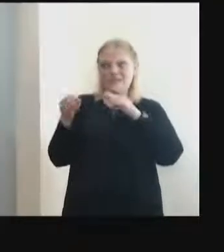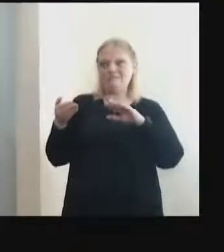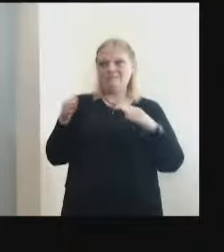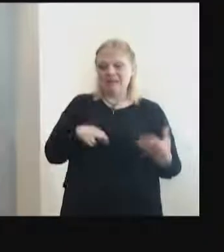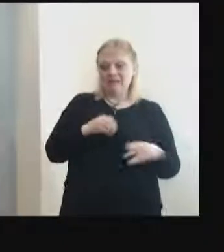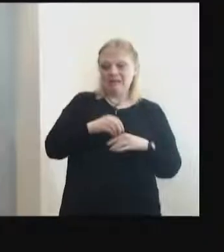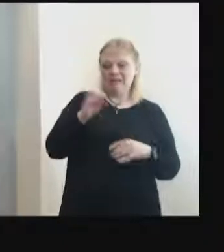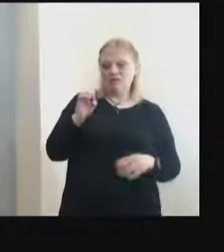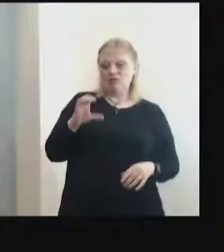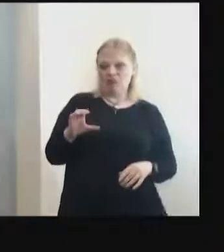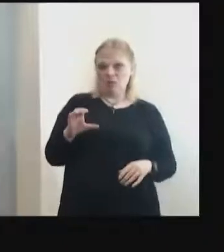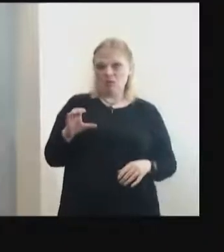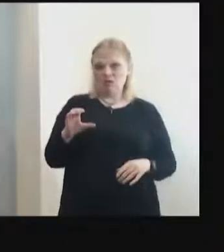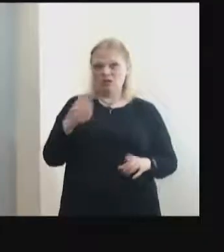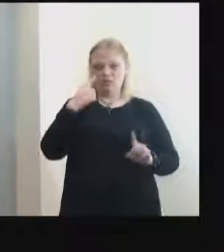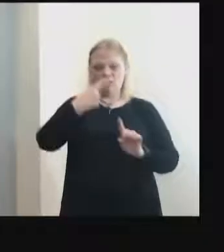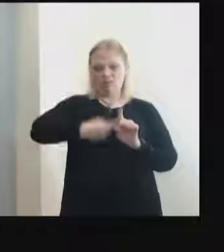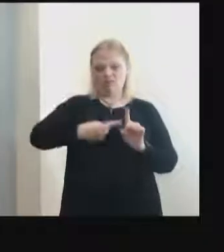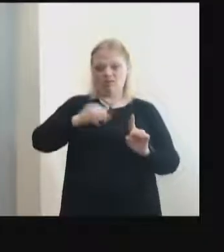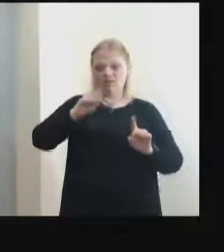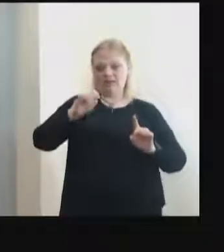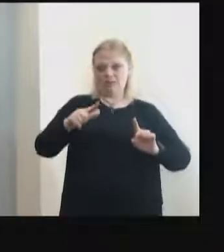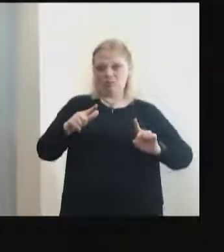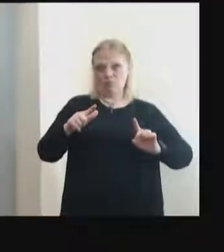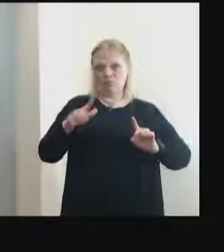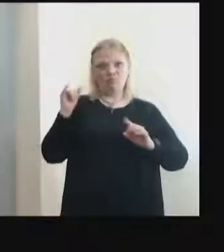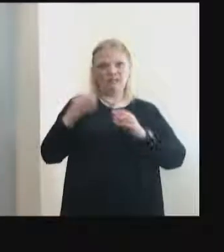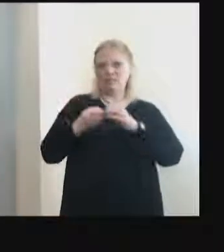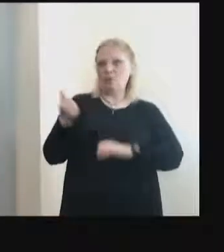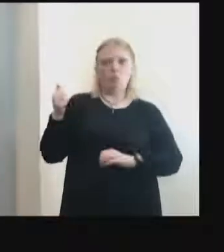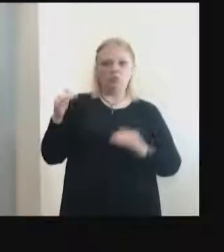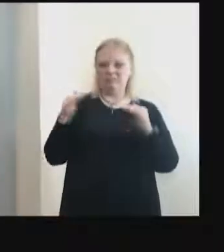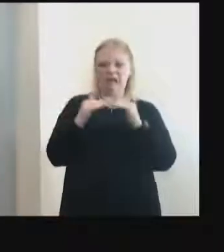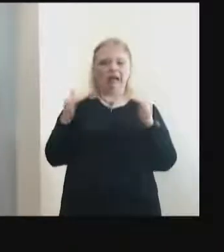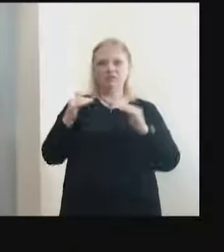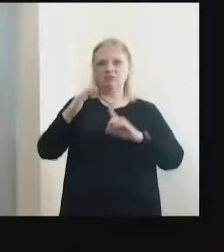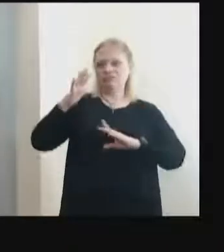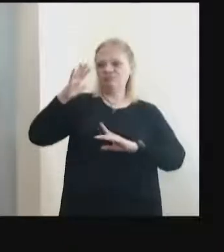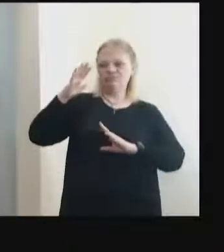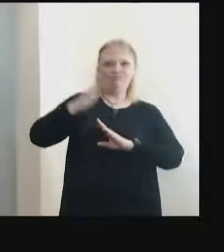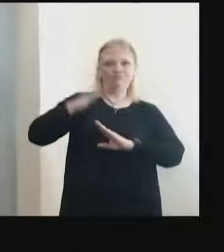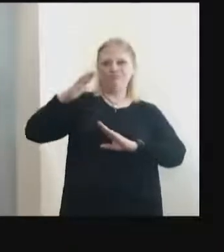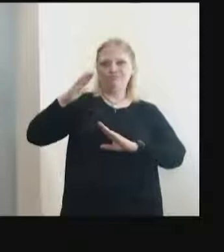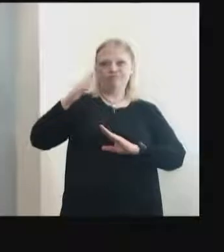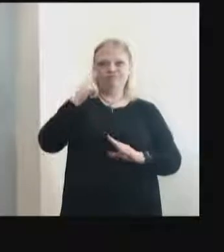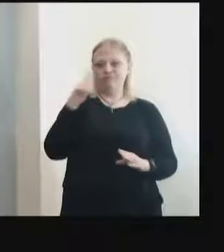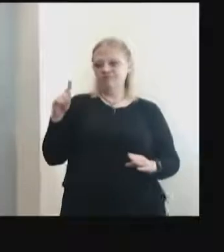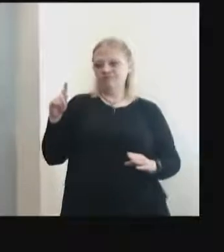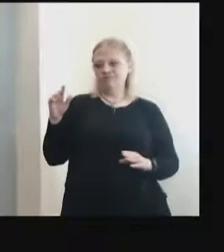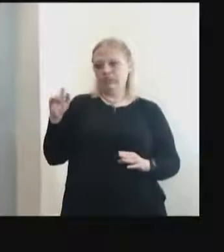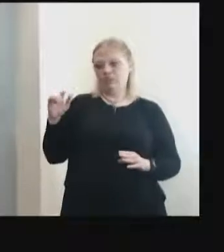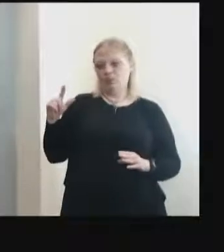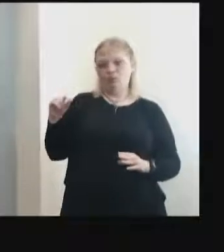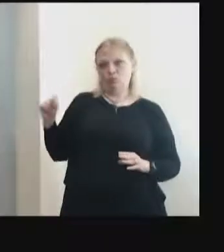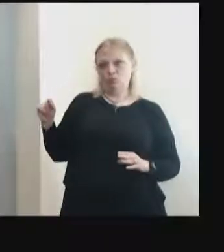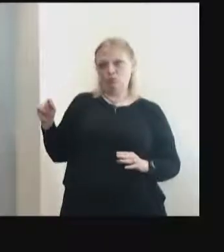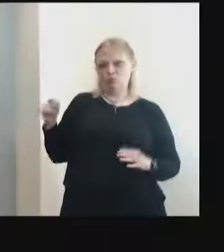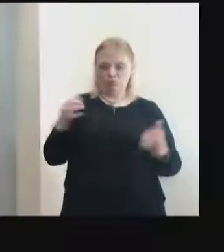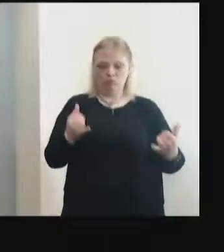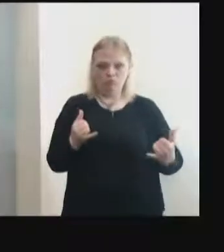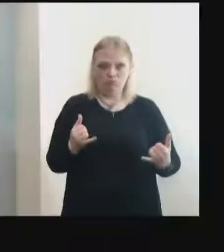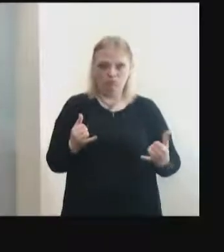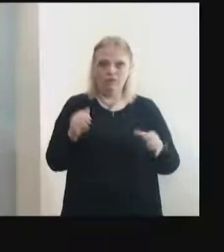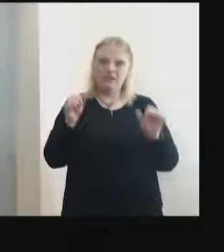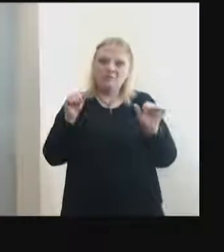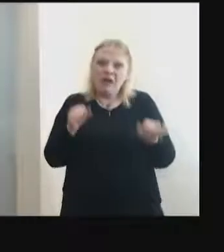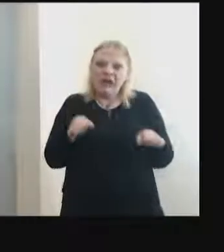Erie County in the month of April, and that's the most, ties the most for April of 2020. And it's possible if somebody